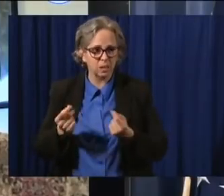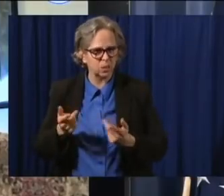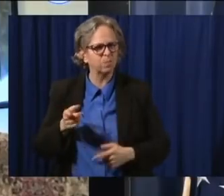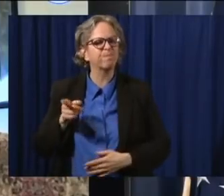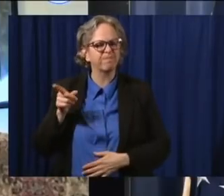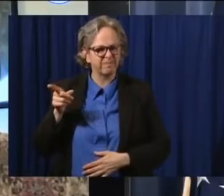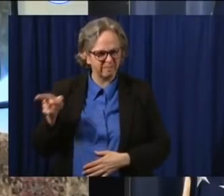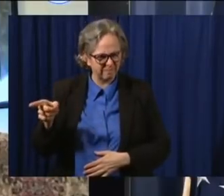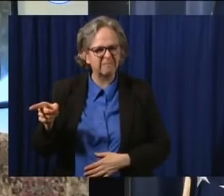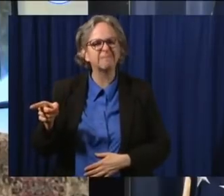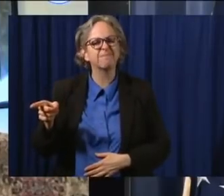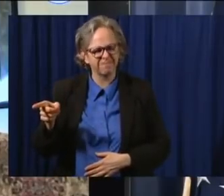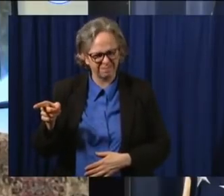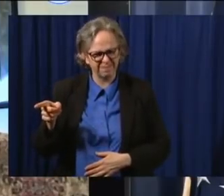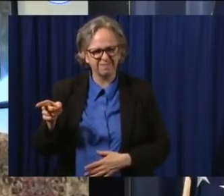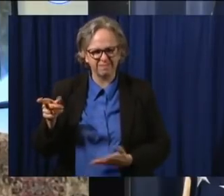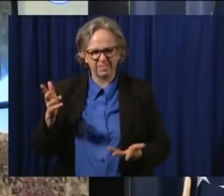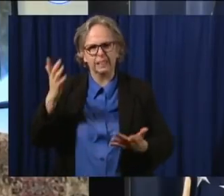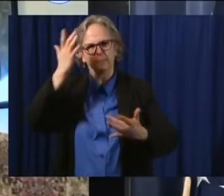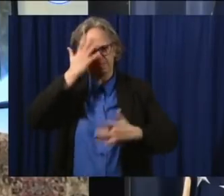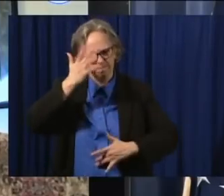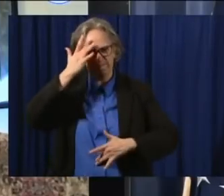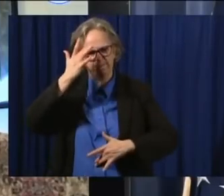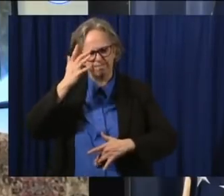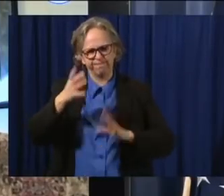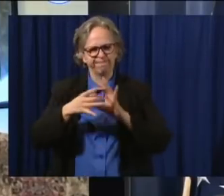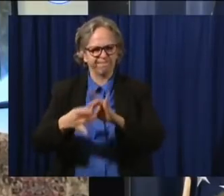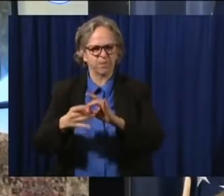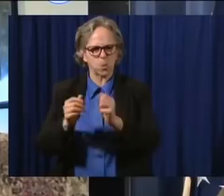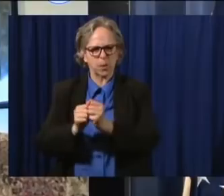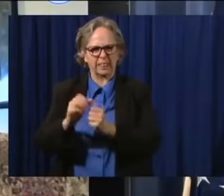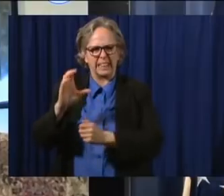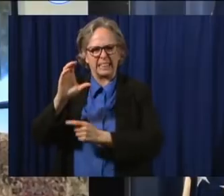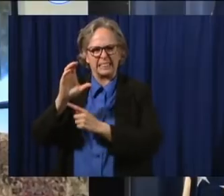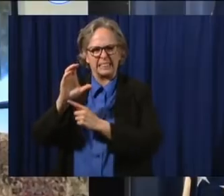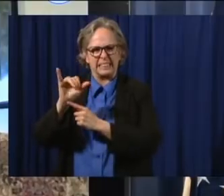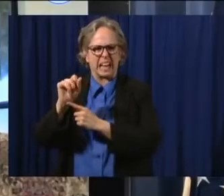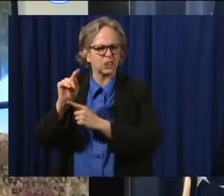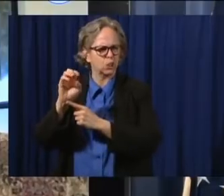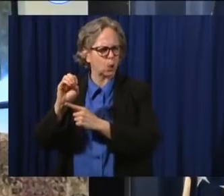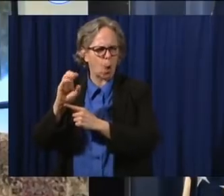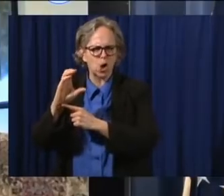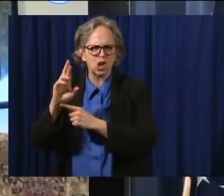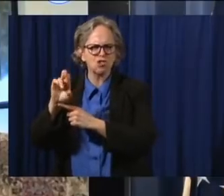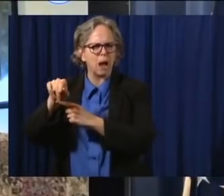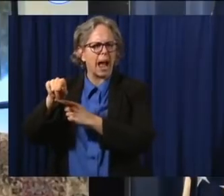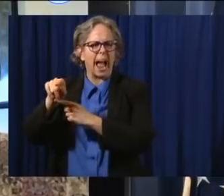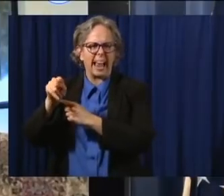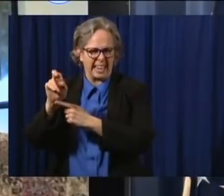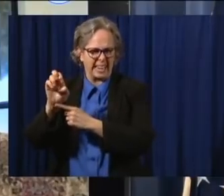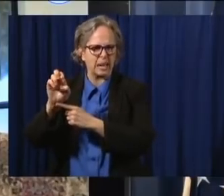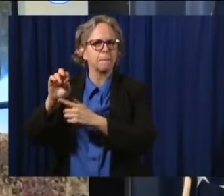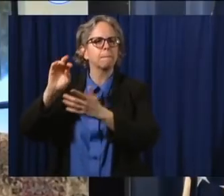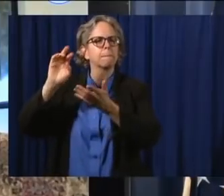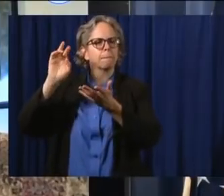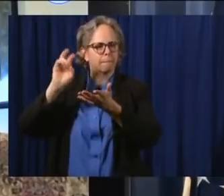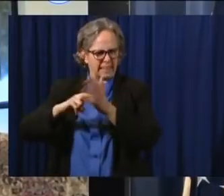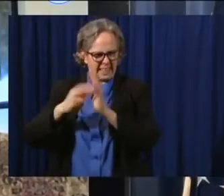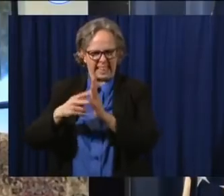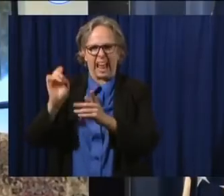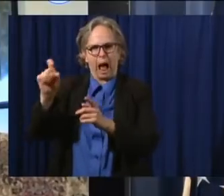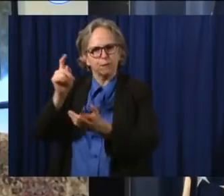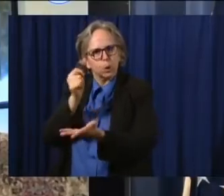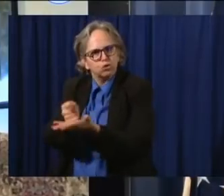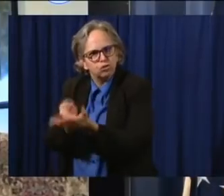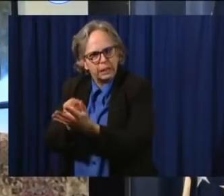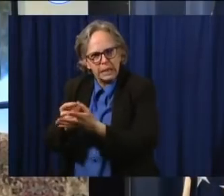treated that. And pretty quickly after that treatment, things started to turn around. And within the first 4 days, he was